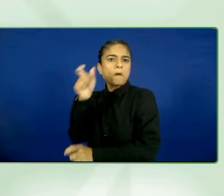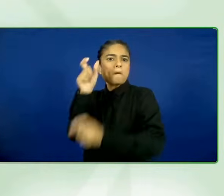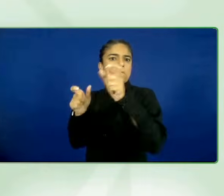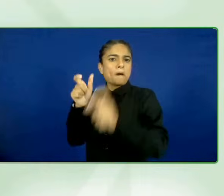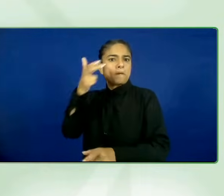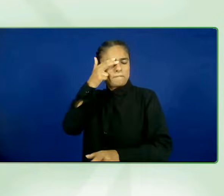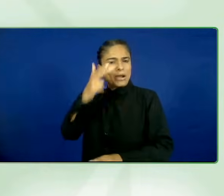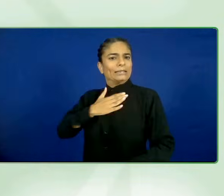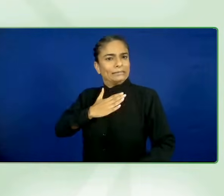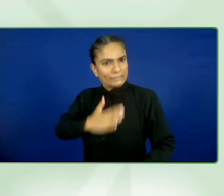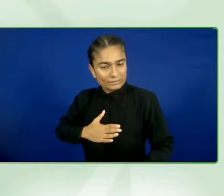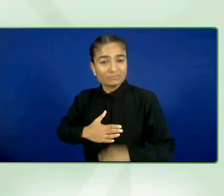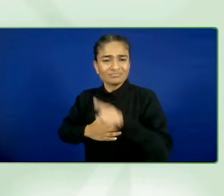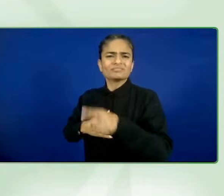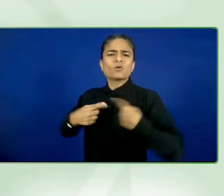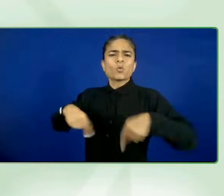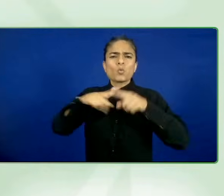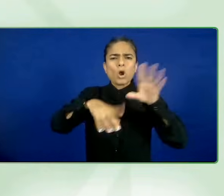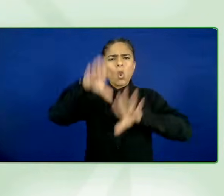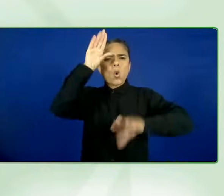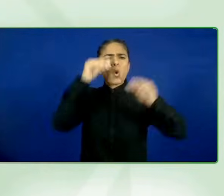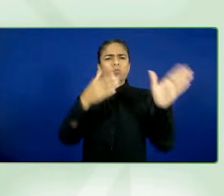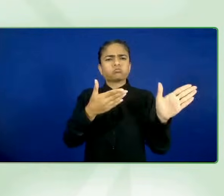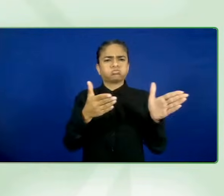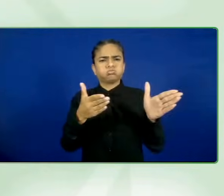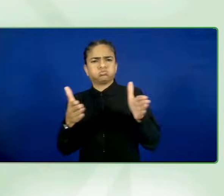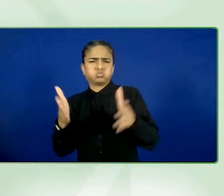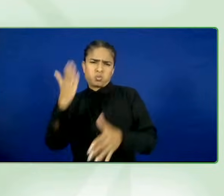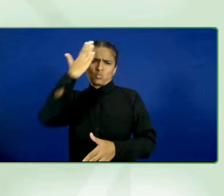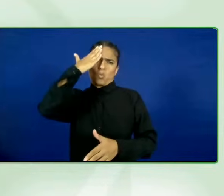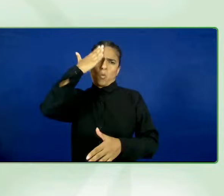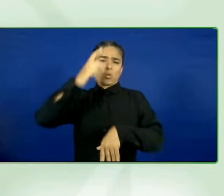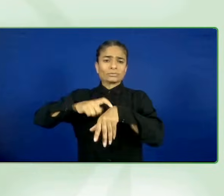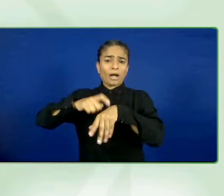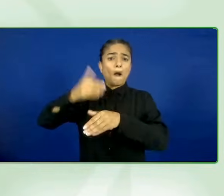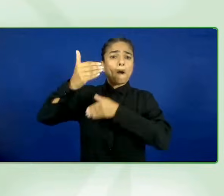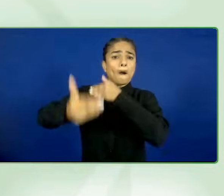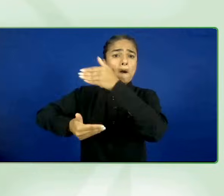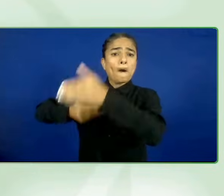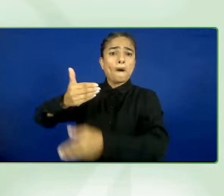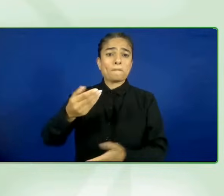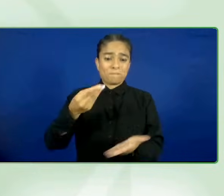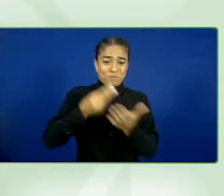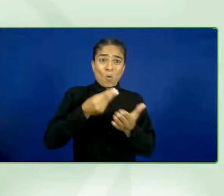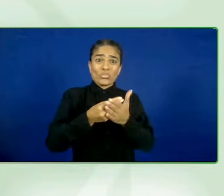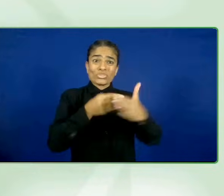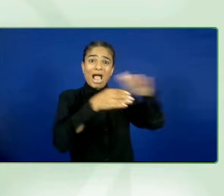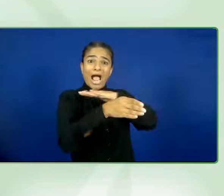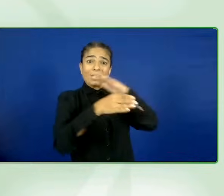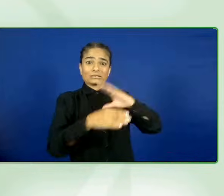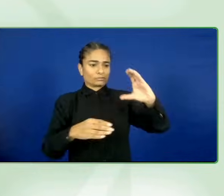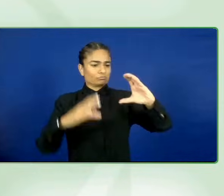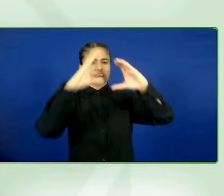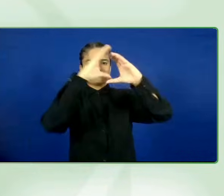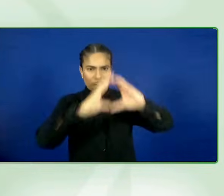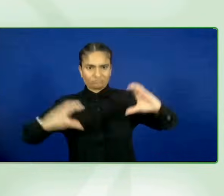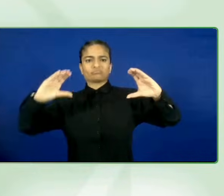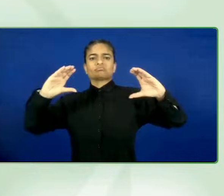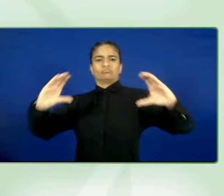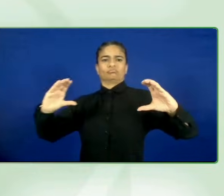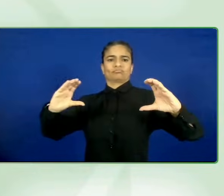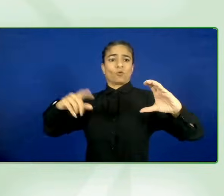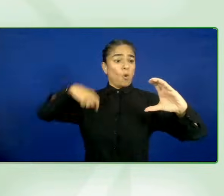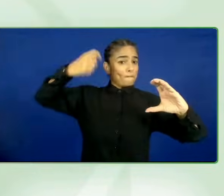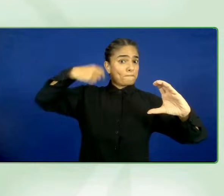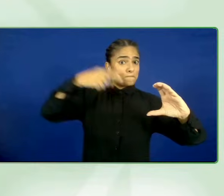allocated for the movie production, and if it is done while the movie is being created, of course it would